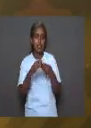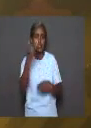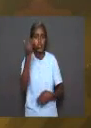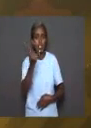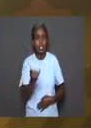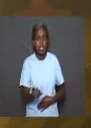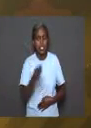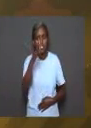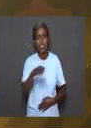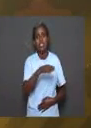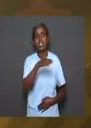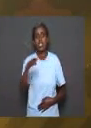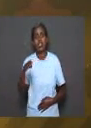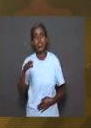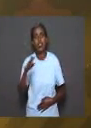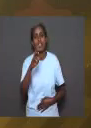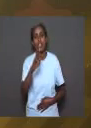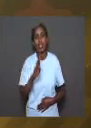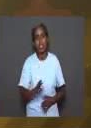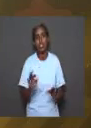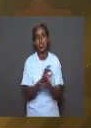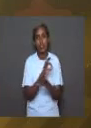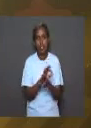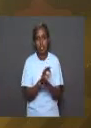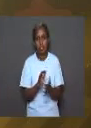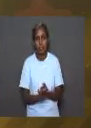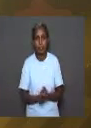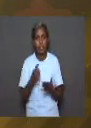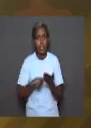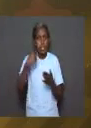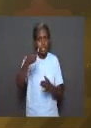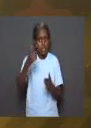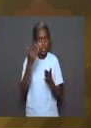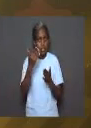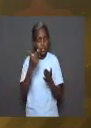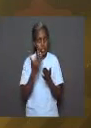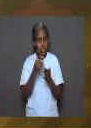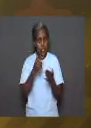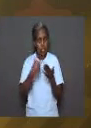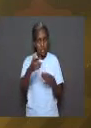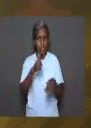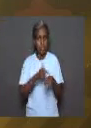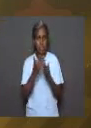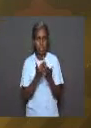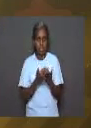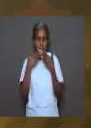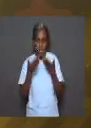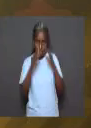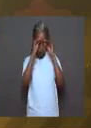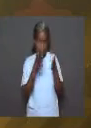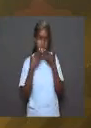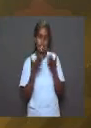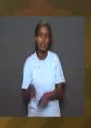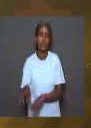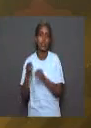learned the steps for sketching the graph of a rational function. Until next lesson, thank you,